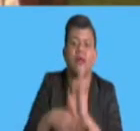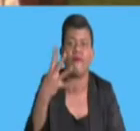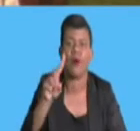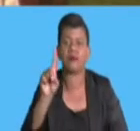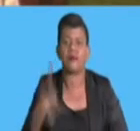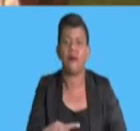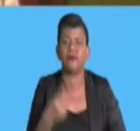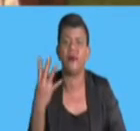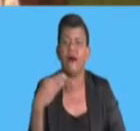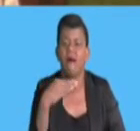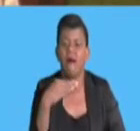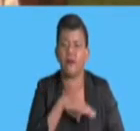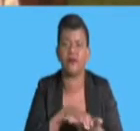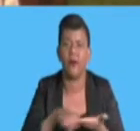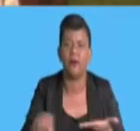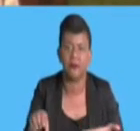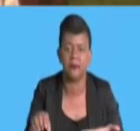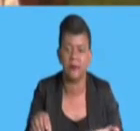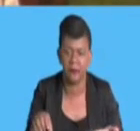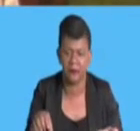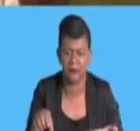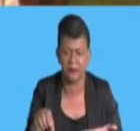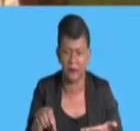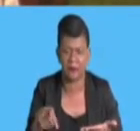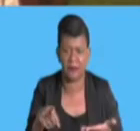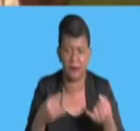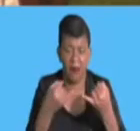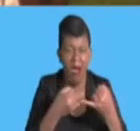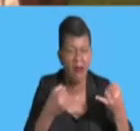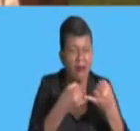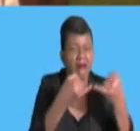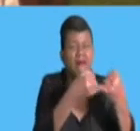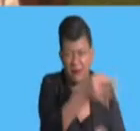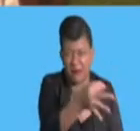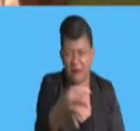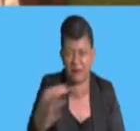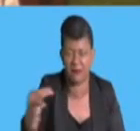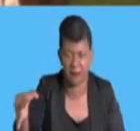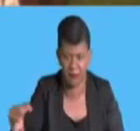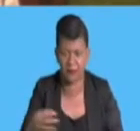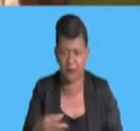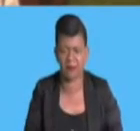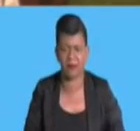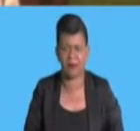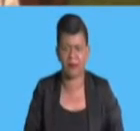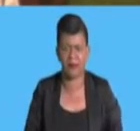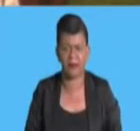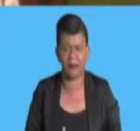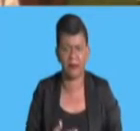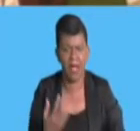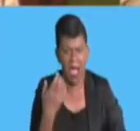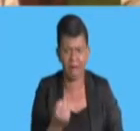$400,000 for those in maritime regions. Preventing children from using the student e-ticketing bus cards after 4:30 p.m. is